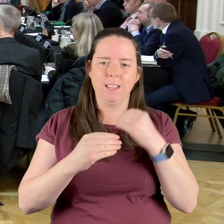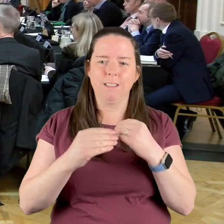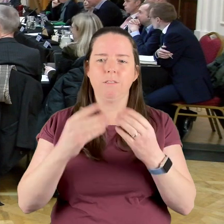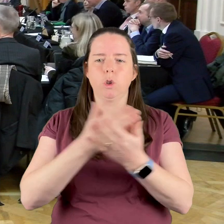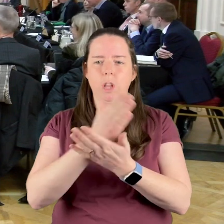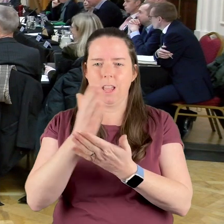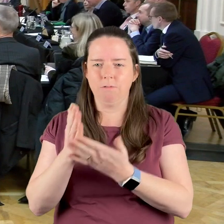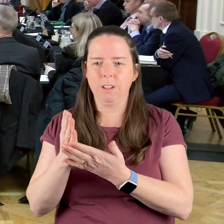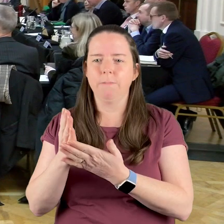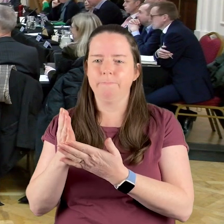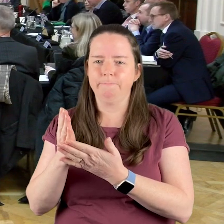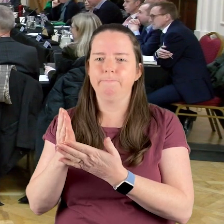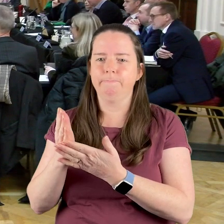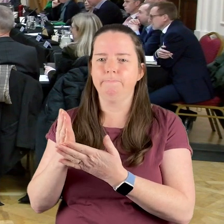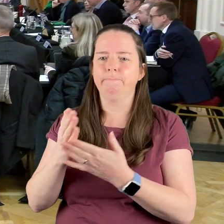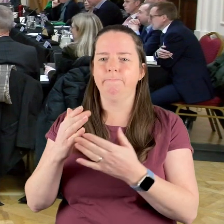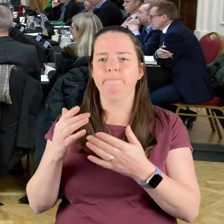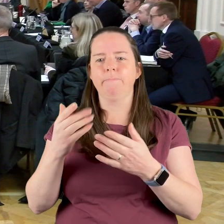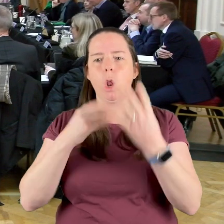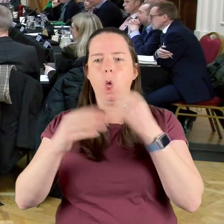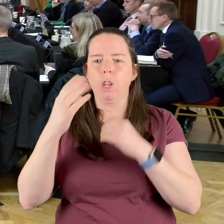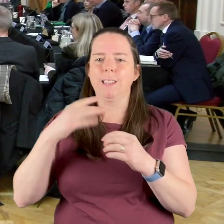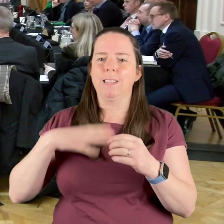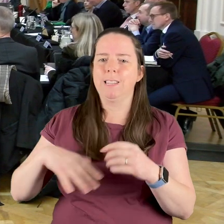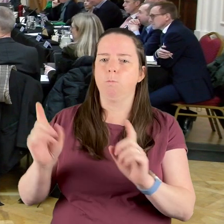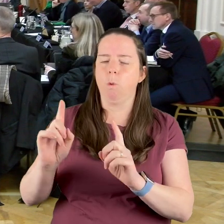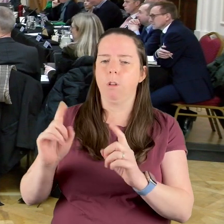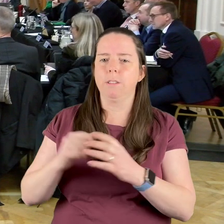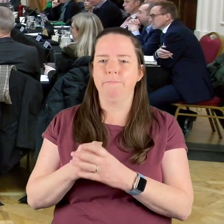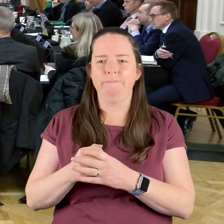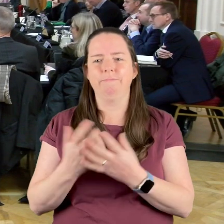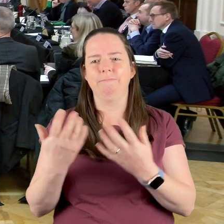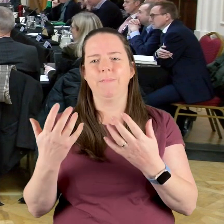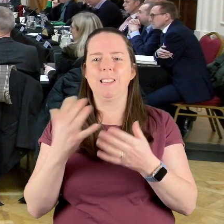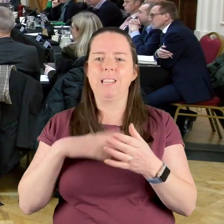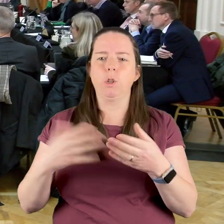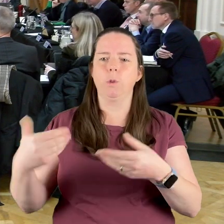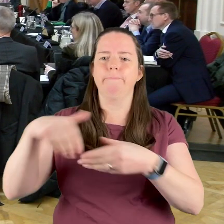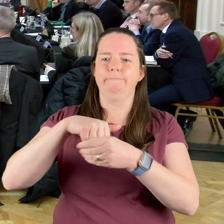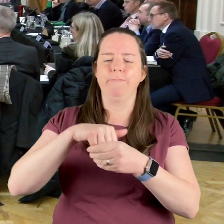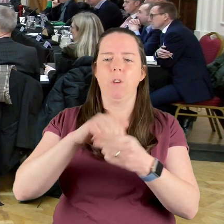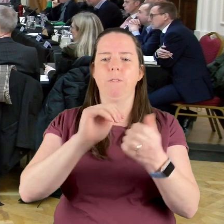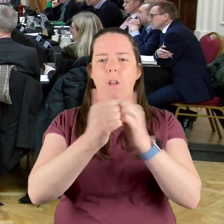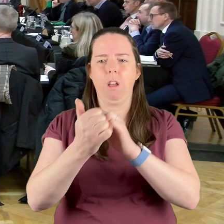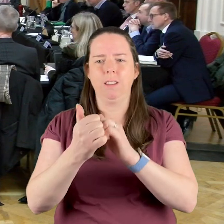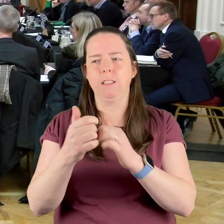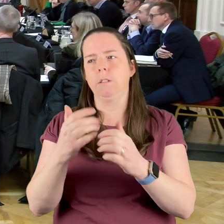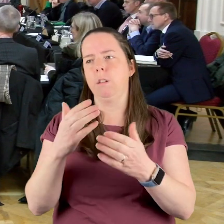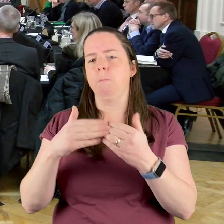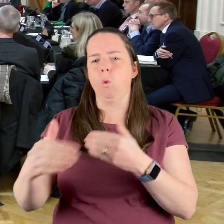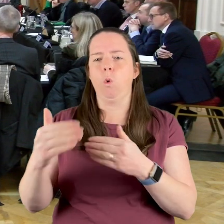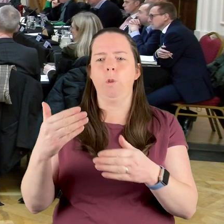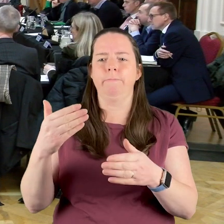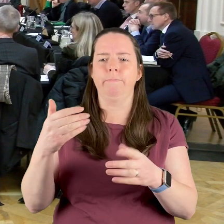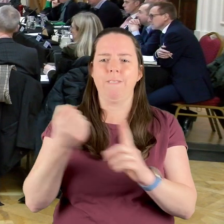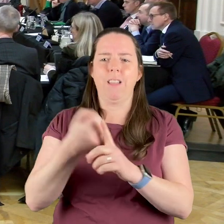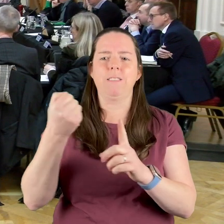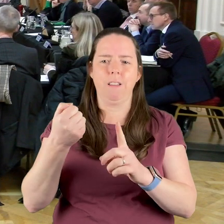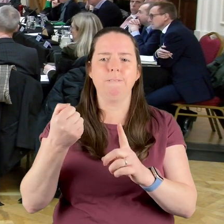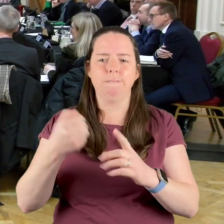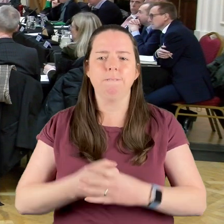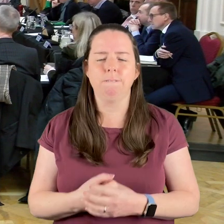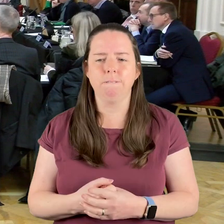similar themes that obviously the focus on learning and sharing learning needs to incorporate